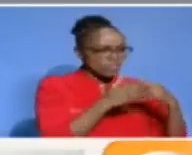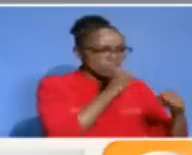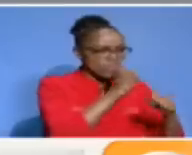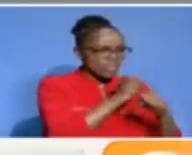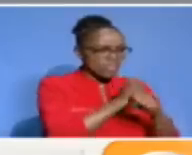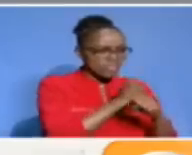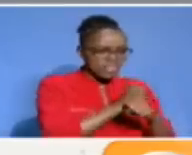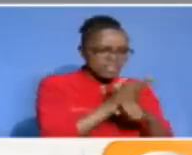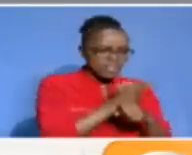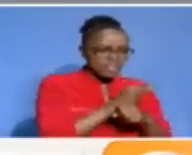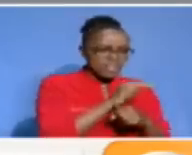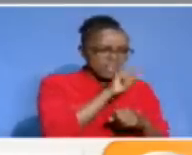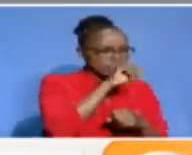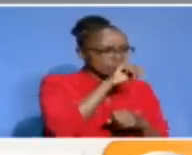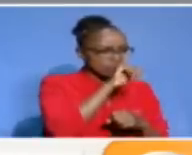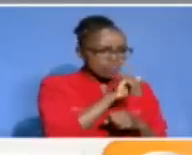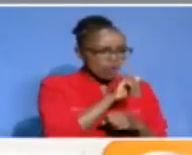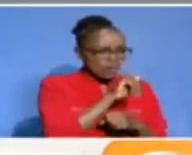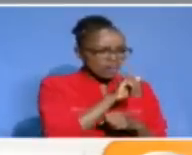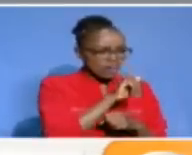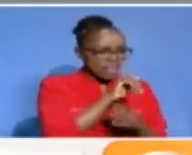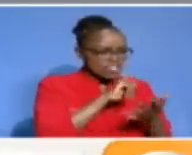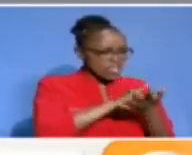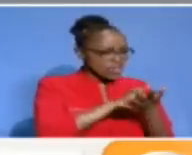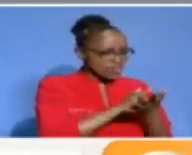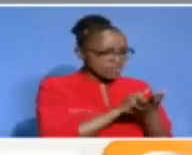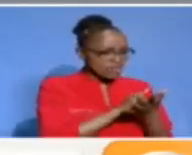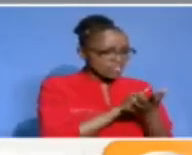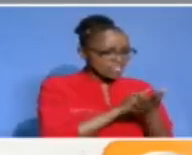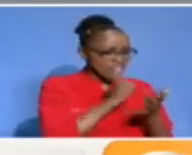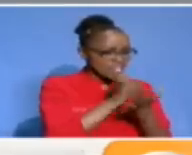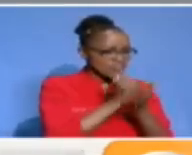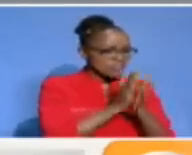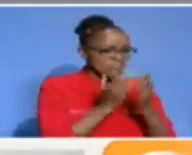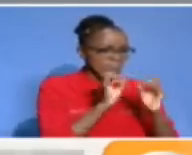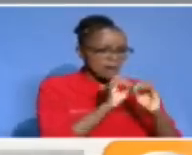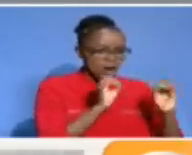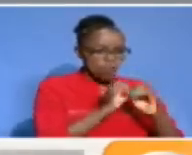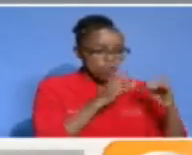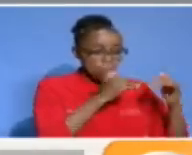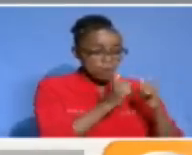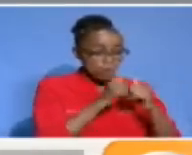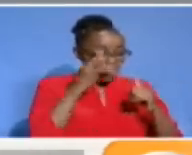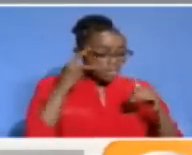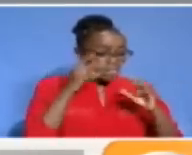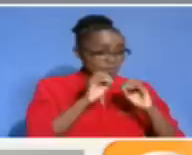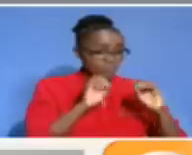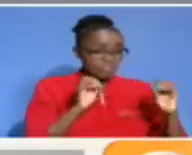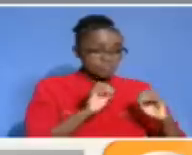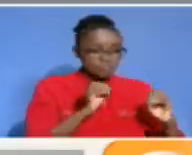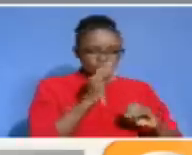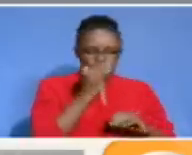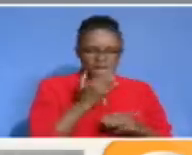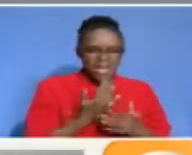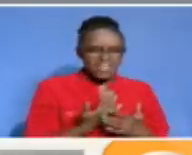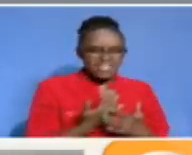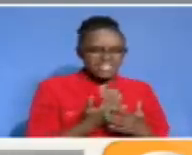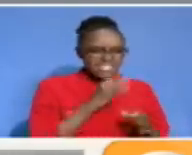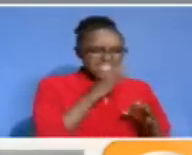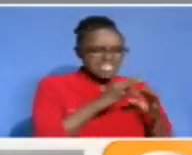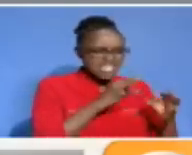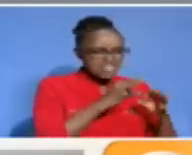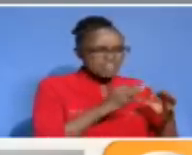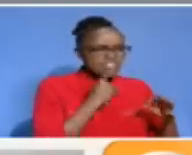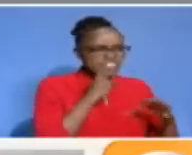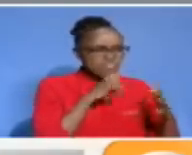Times yesterday. Mm-hmm. We can't play out to the hands of the terrorists. Yeah. Because, you know, if you go start